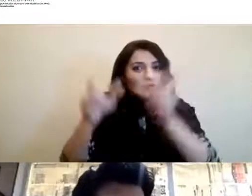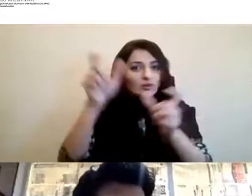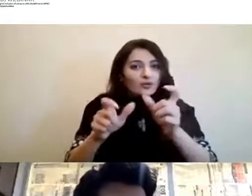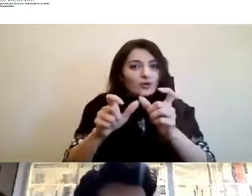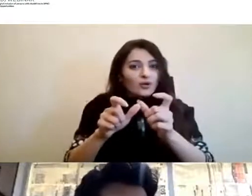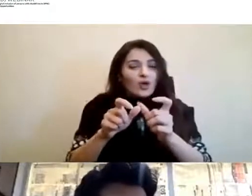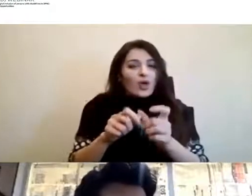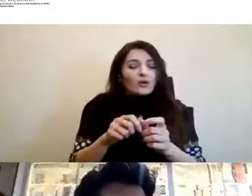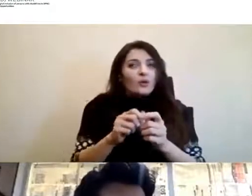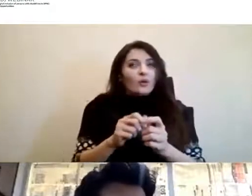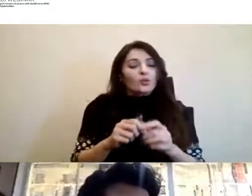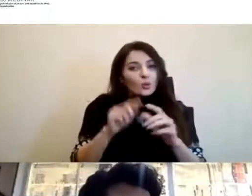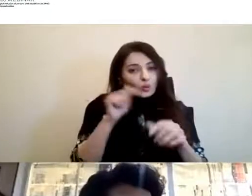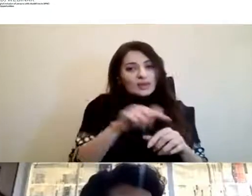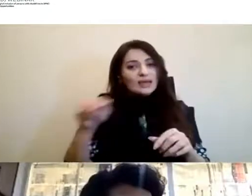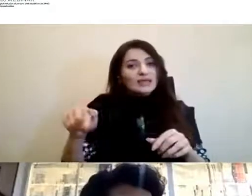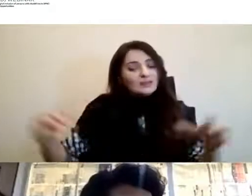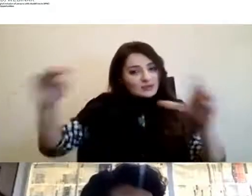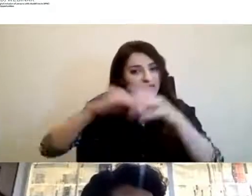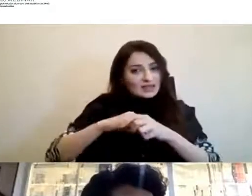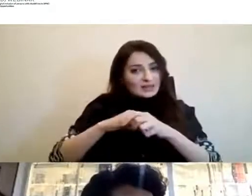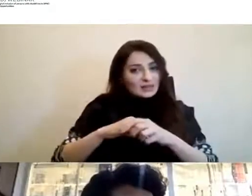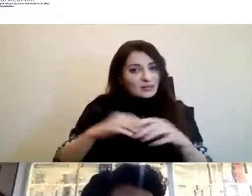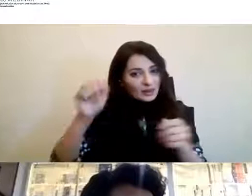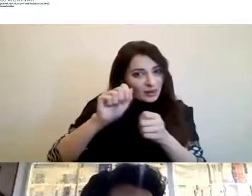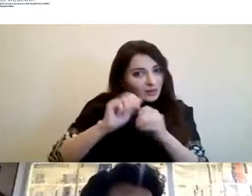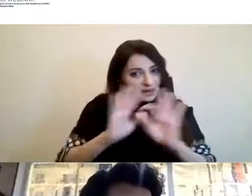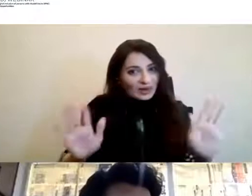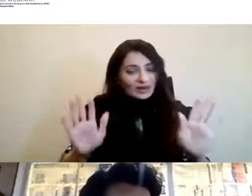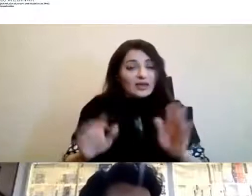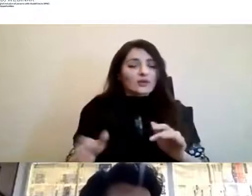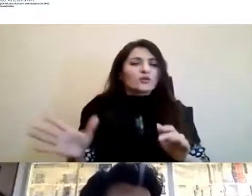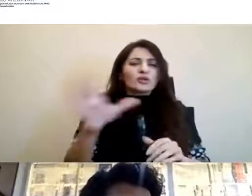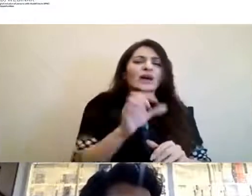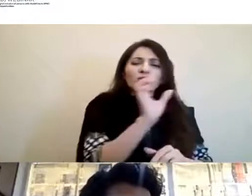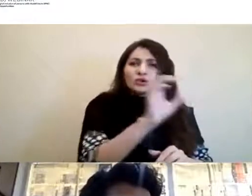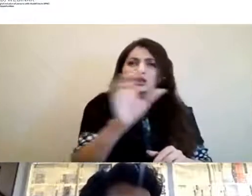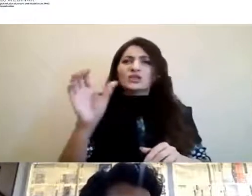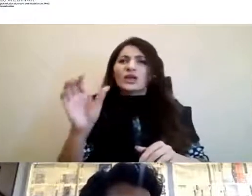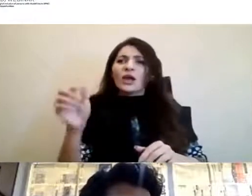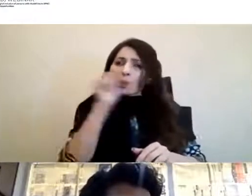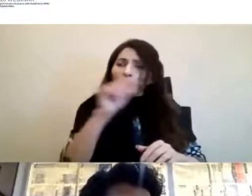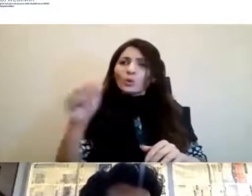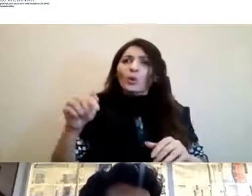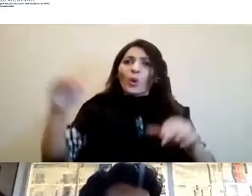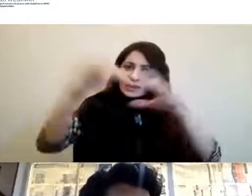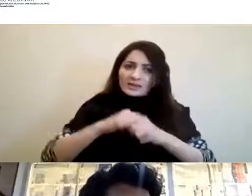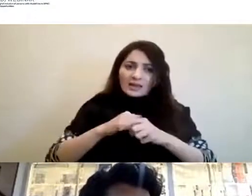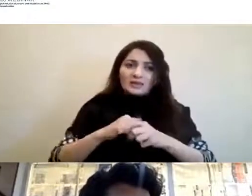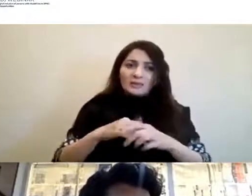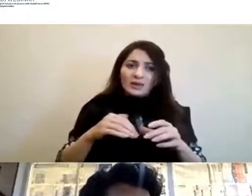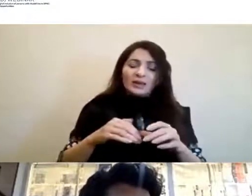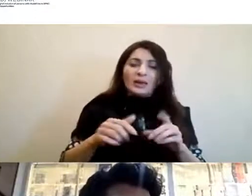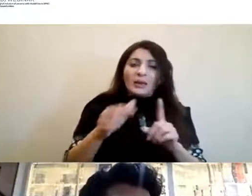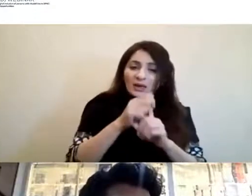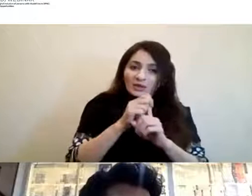right. As Mike Shabanik, our head of product accessibility at Facebook, mentioned, we have focused significant efforts on improving